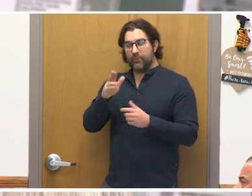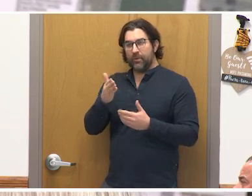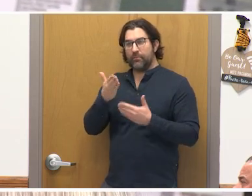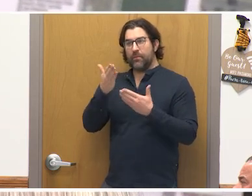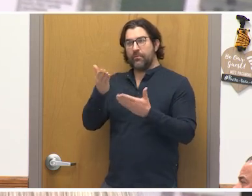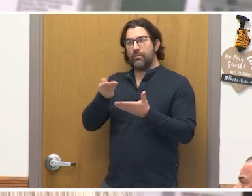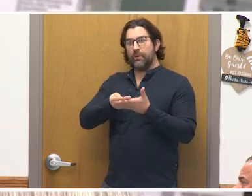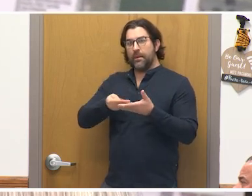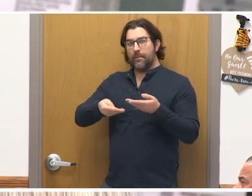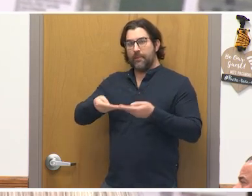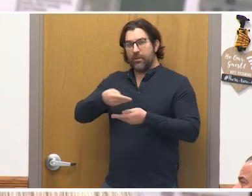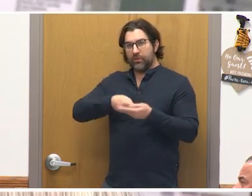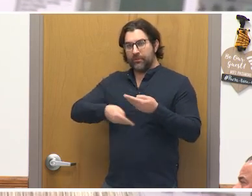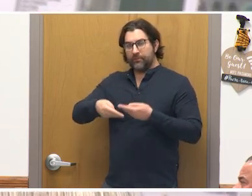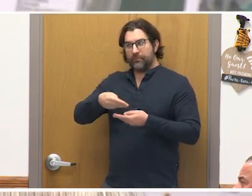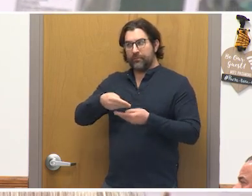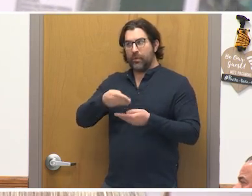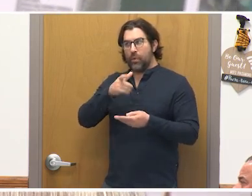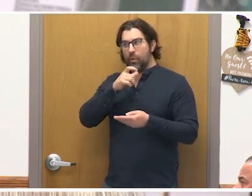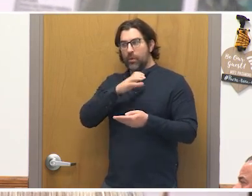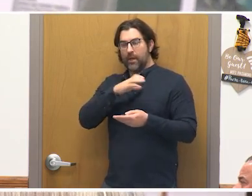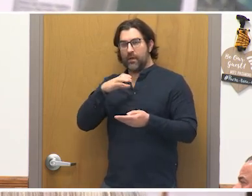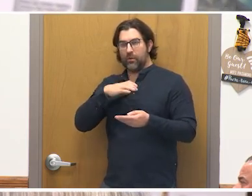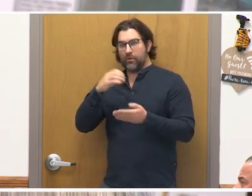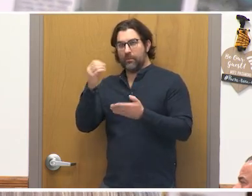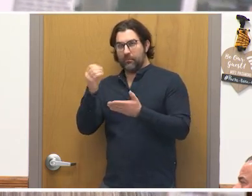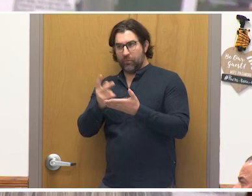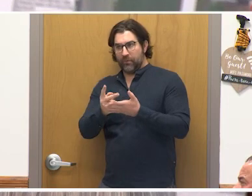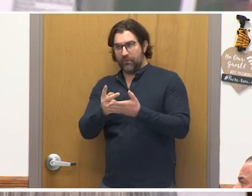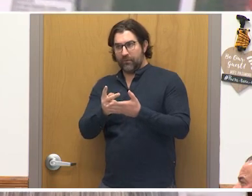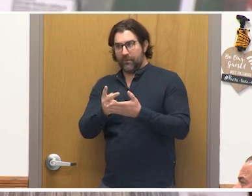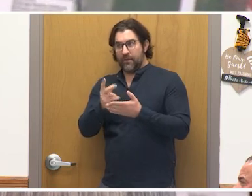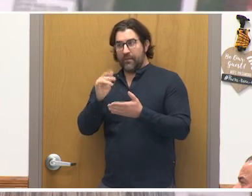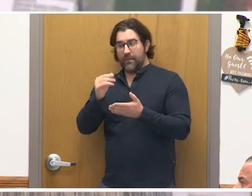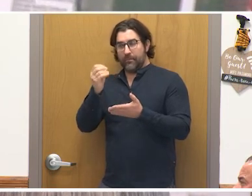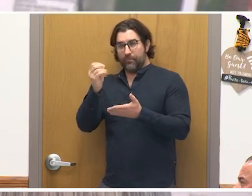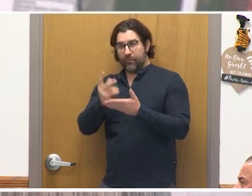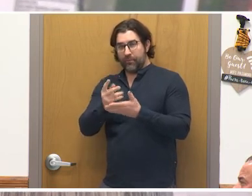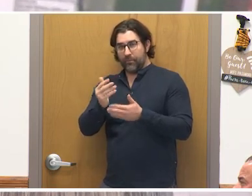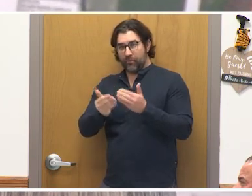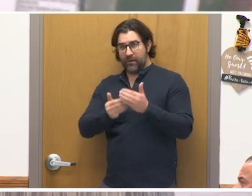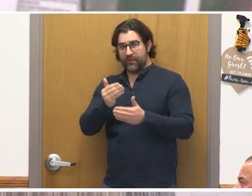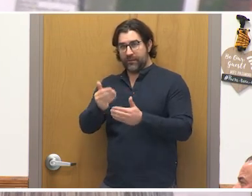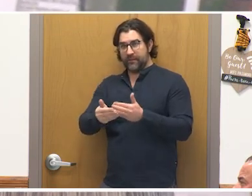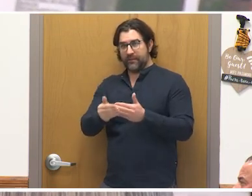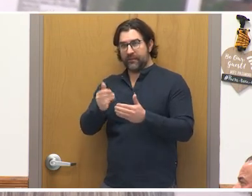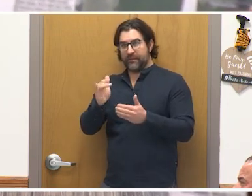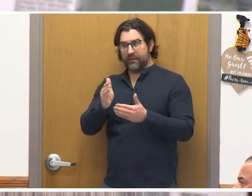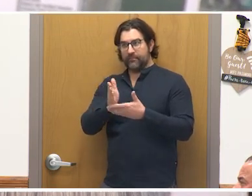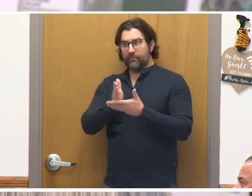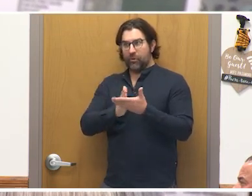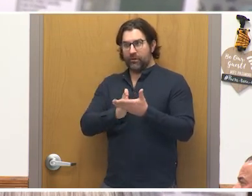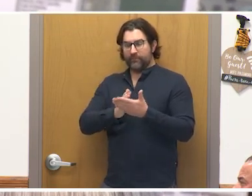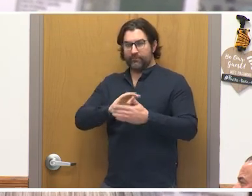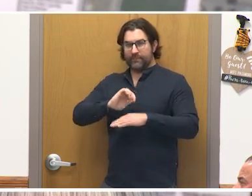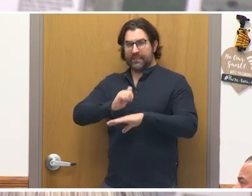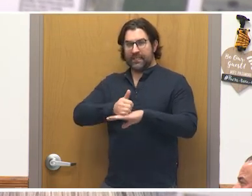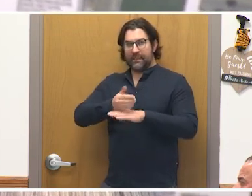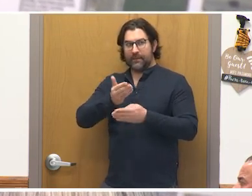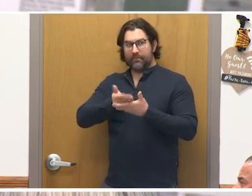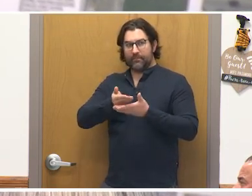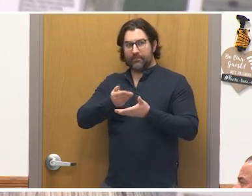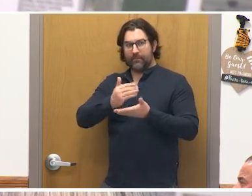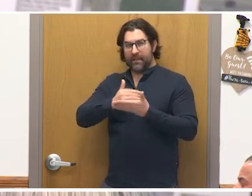and then it gets approved by city council. And so in that approval process, that's part of what, sets the budget